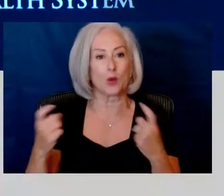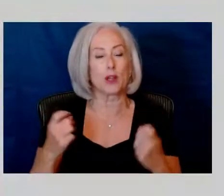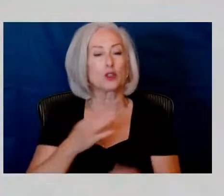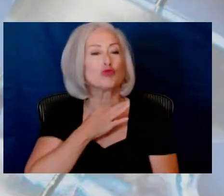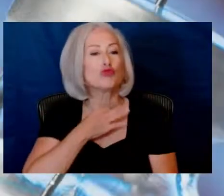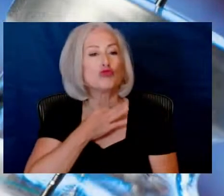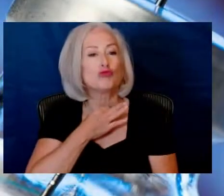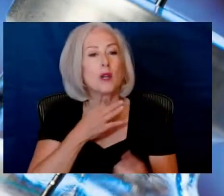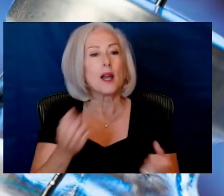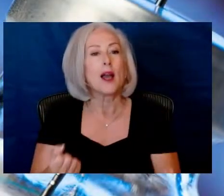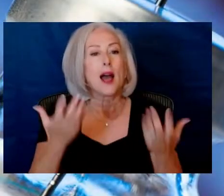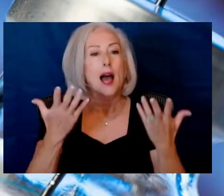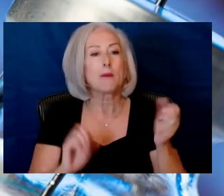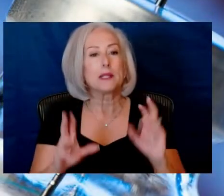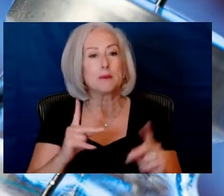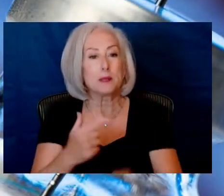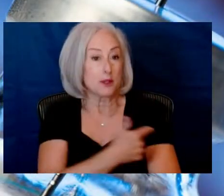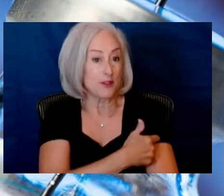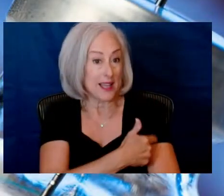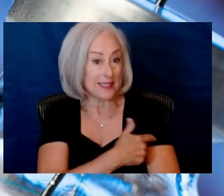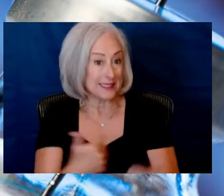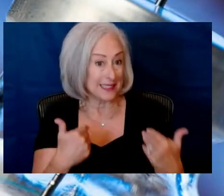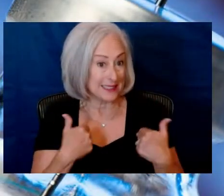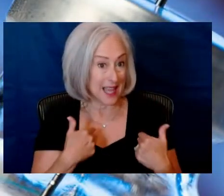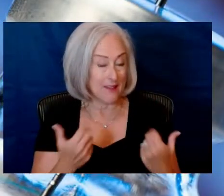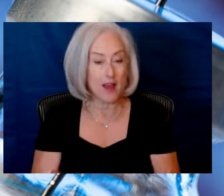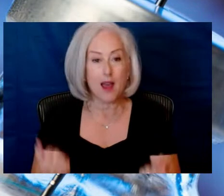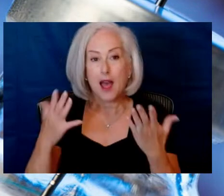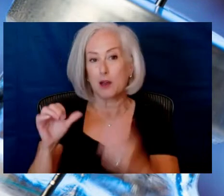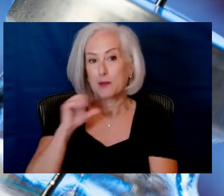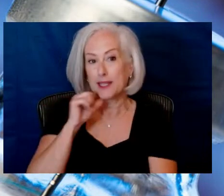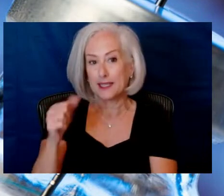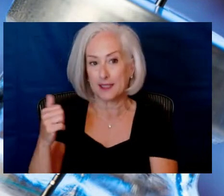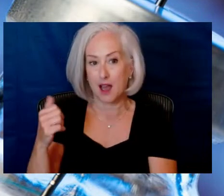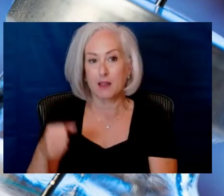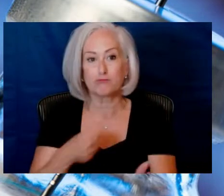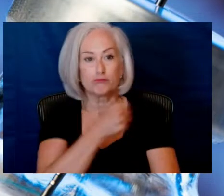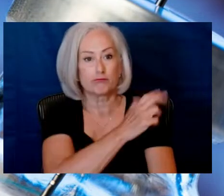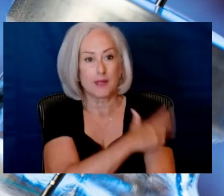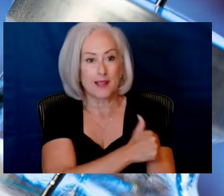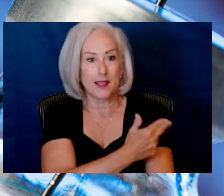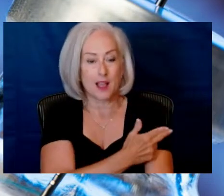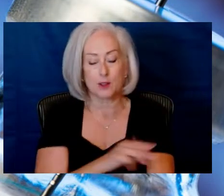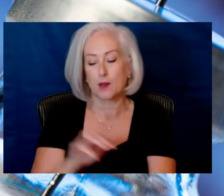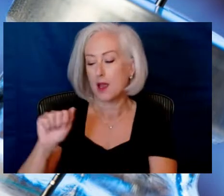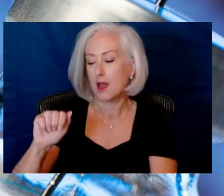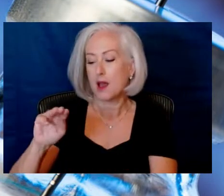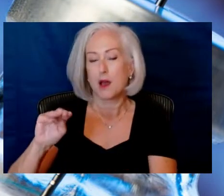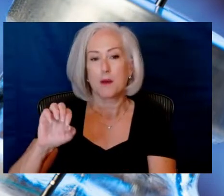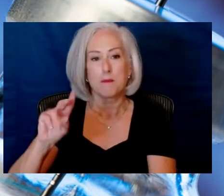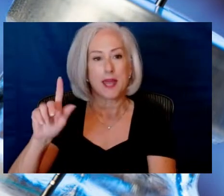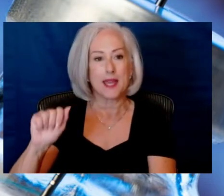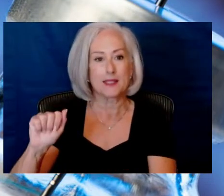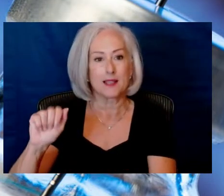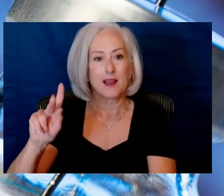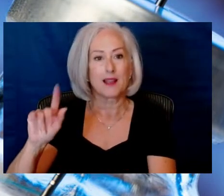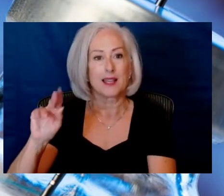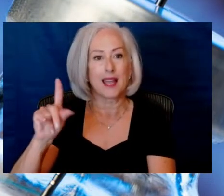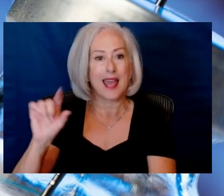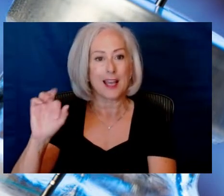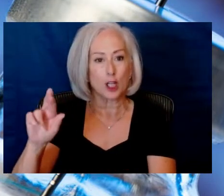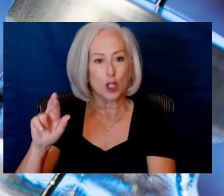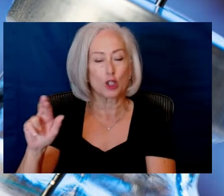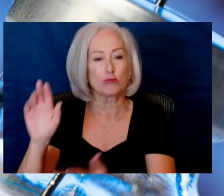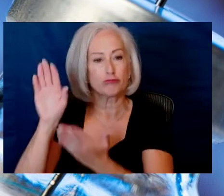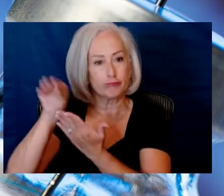vaccinees that are in the hospital with COVID. And this was put together by Amanda Cackler, who you all know works with us as well. So this was from a